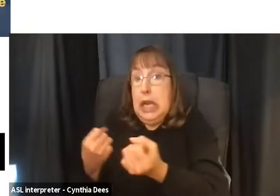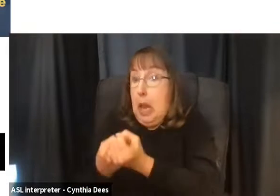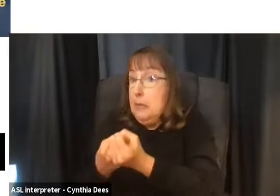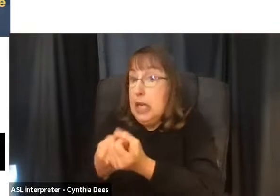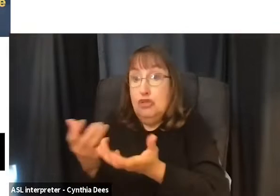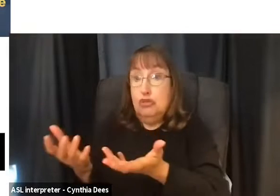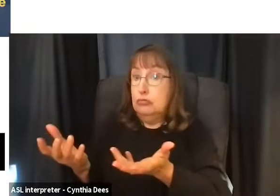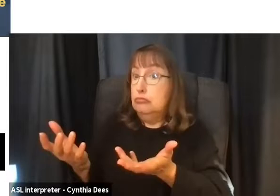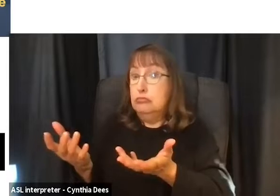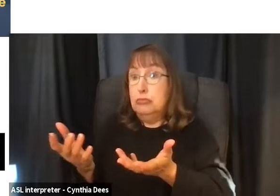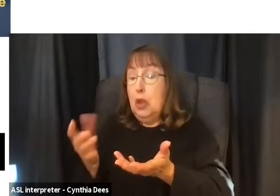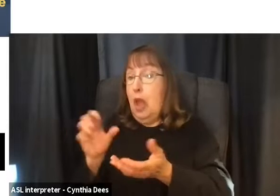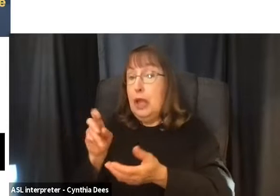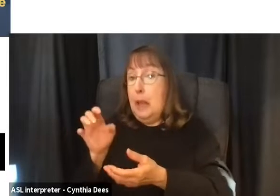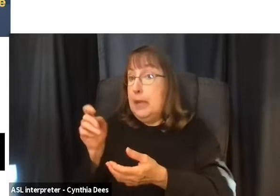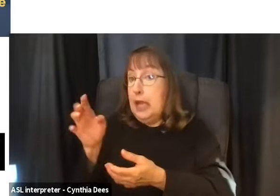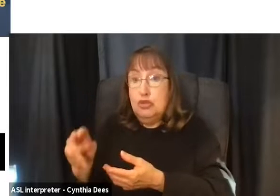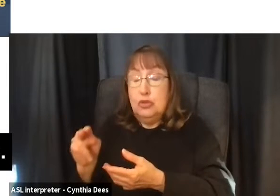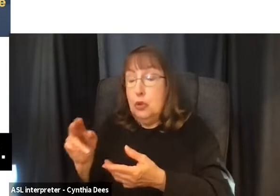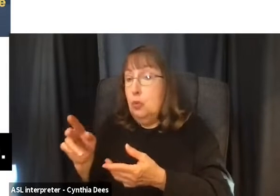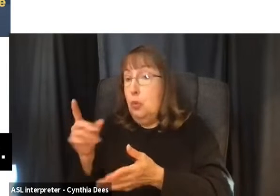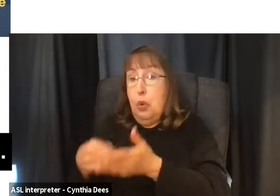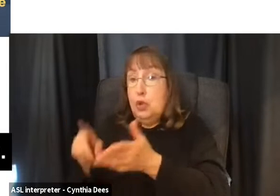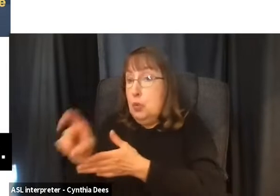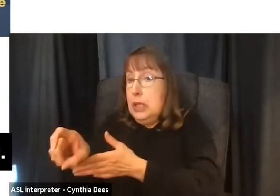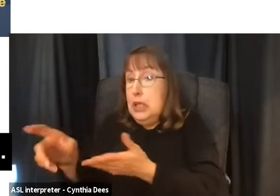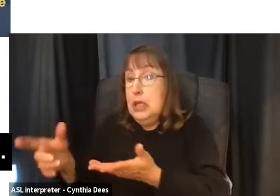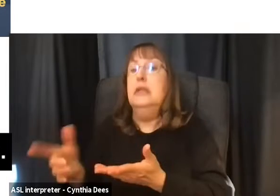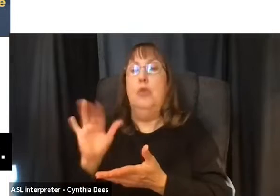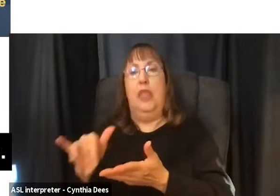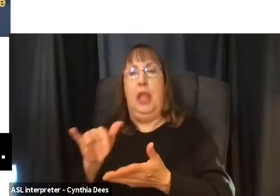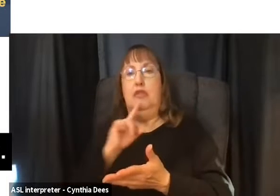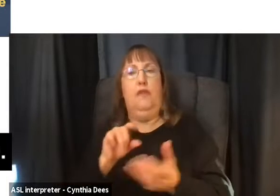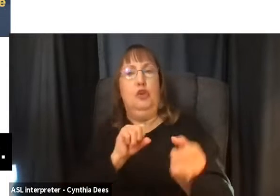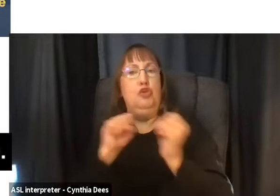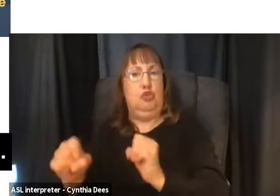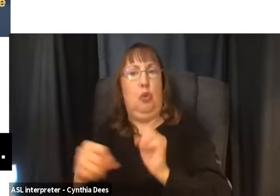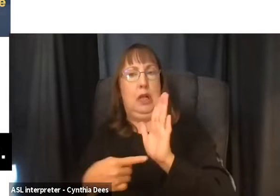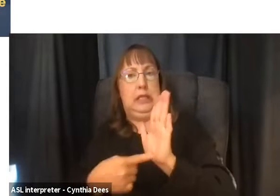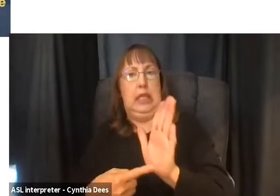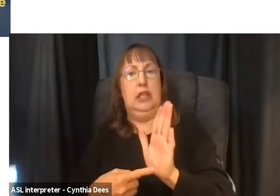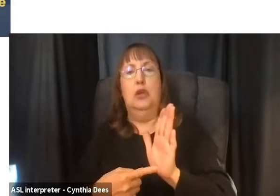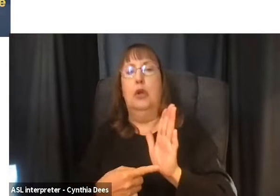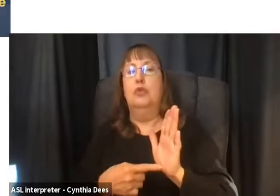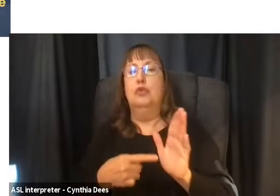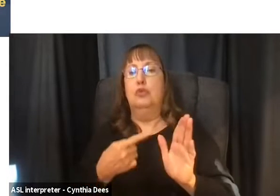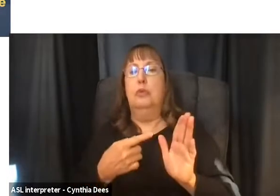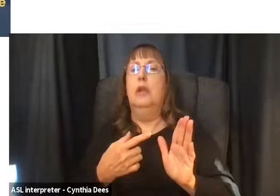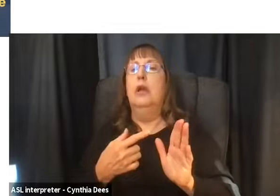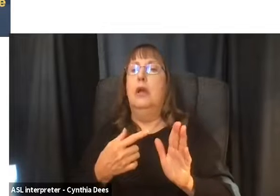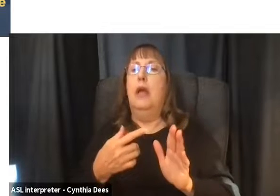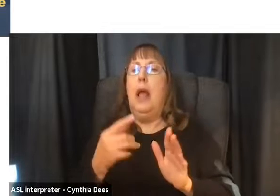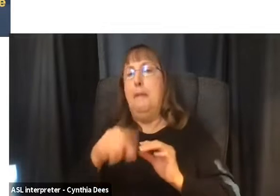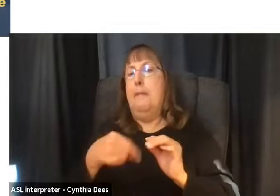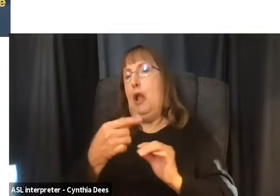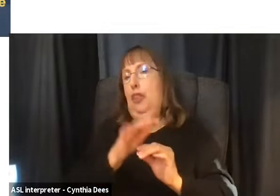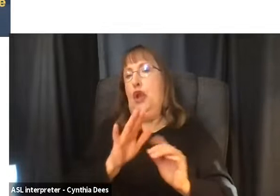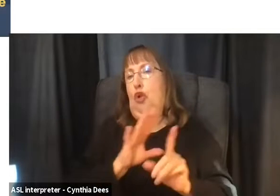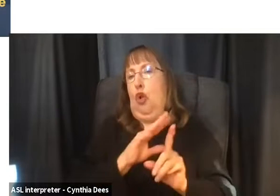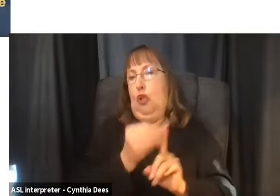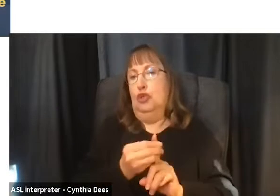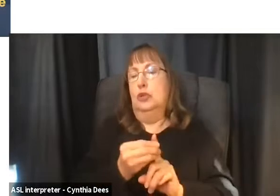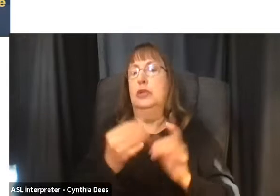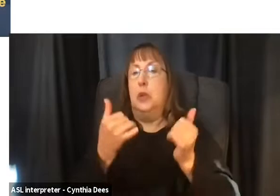that's a very strong signal about, the culture there. So I am going to advance